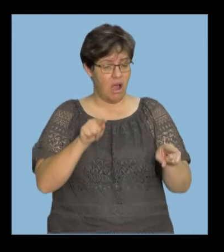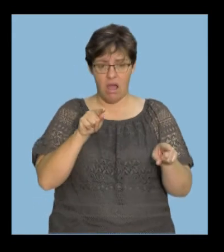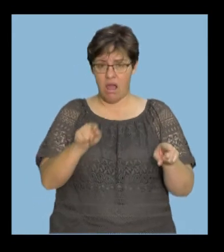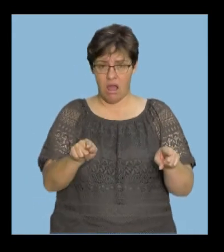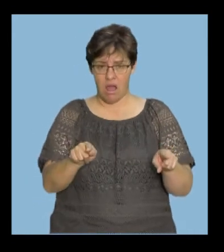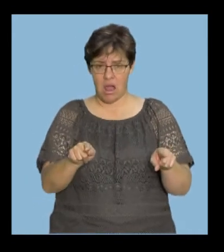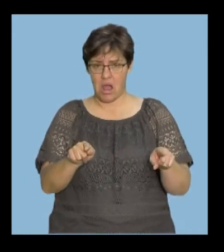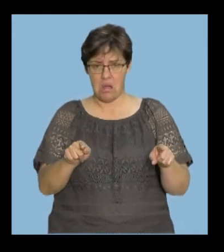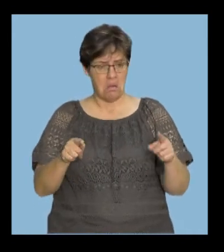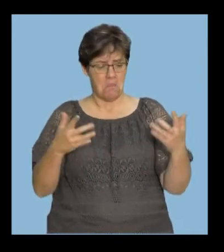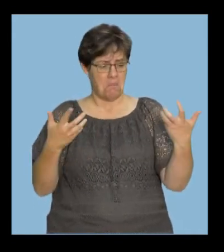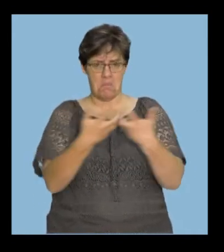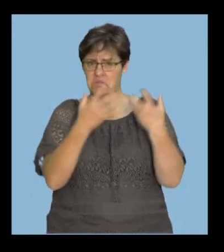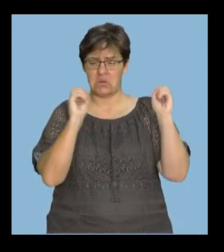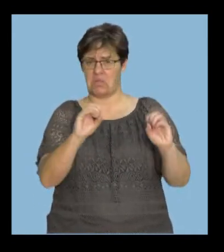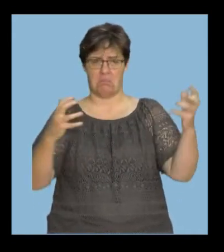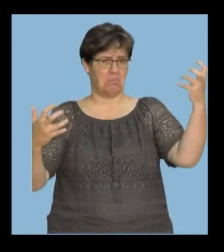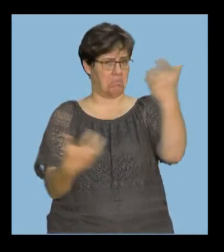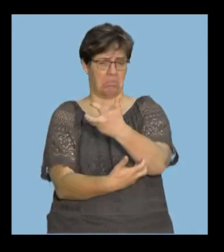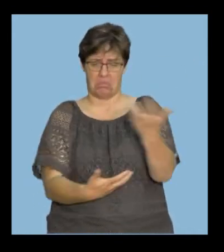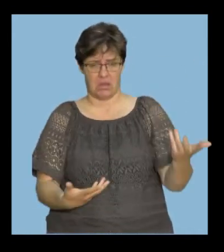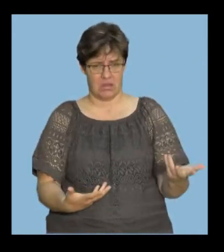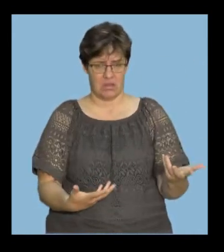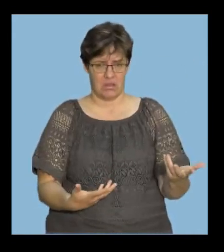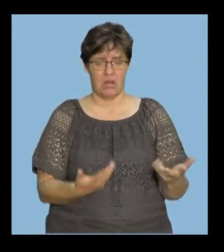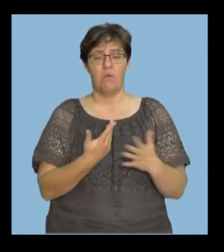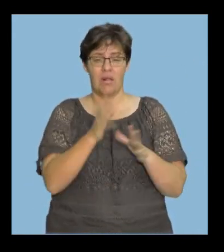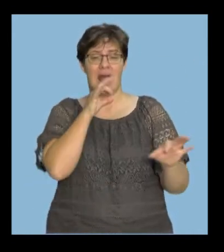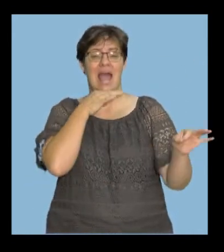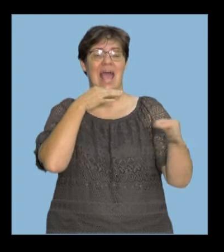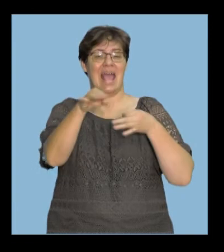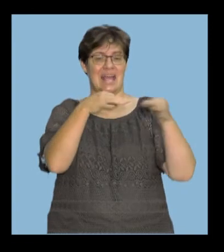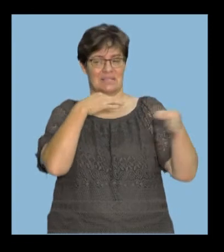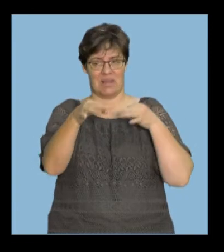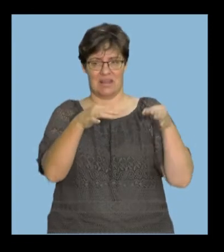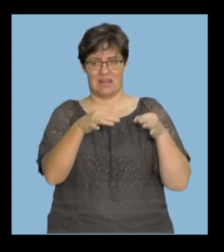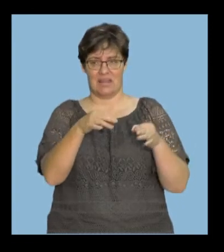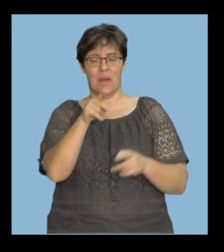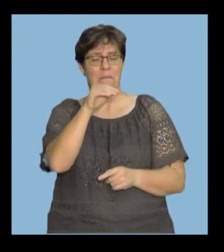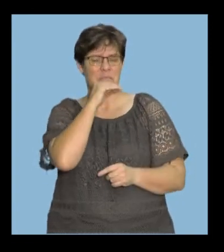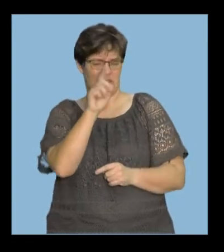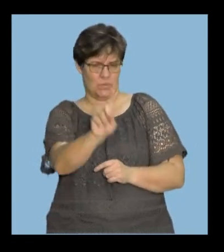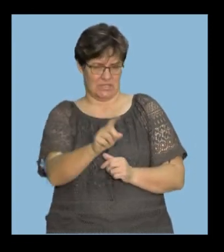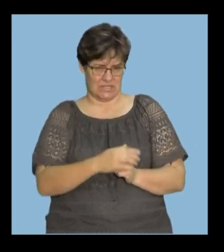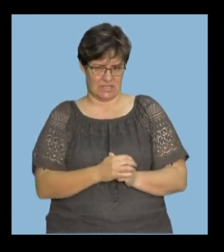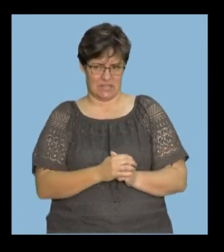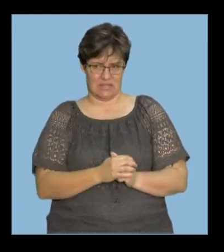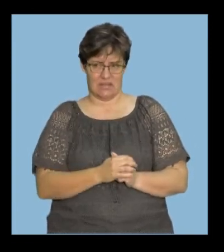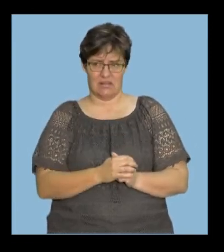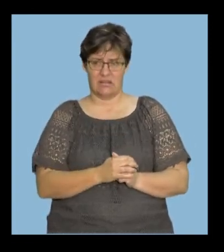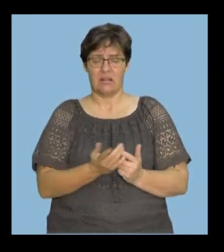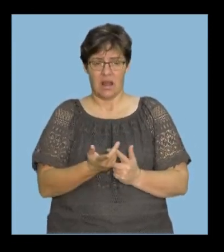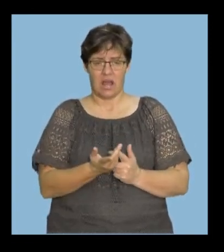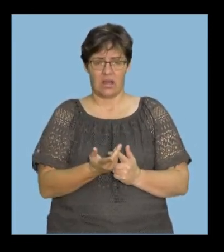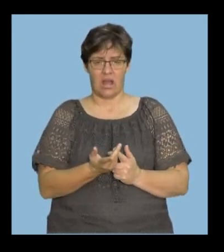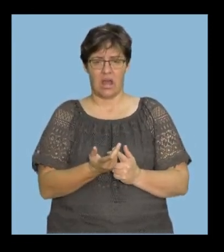have no intersection. And we're going to explain what this word then means. The idea of